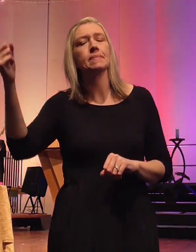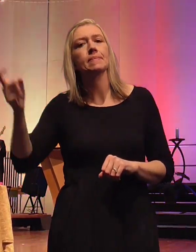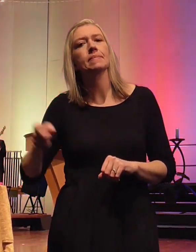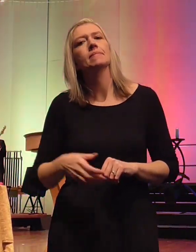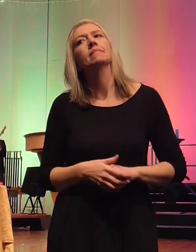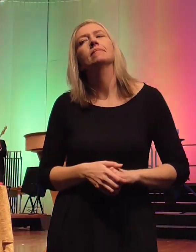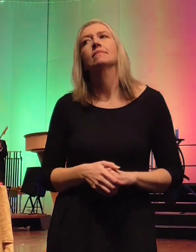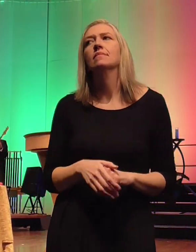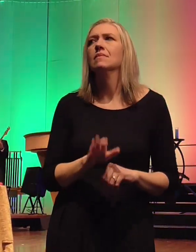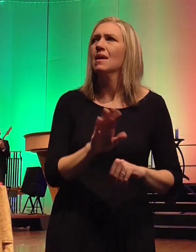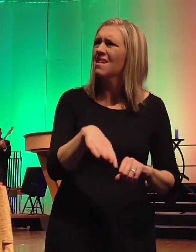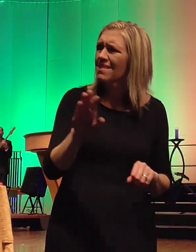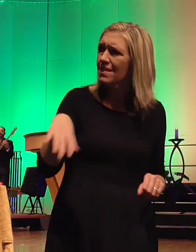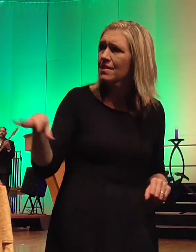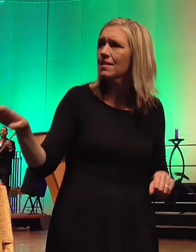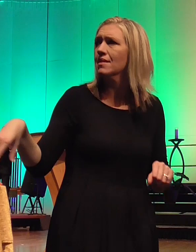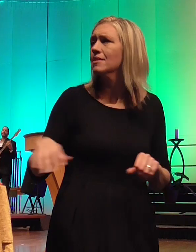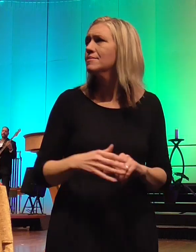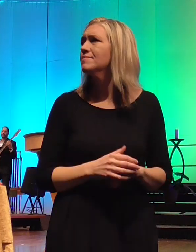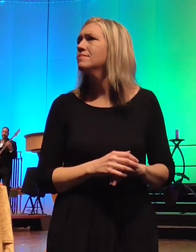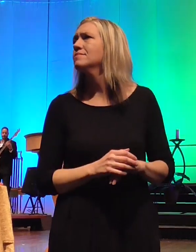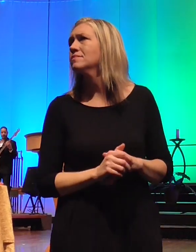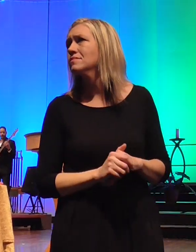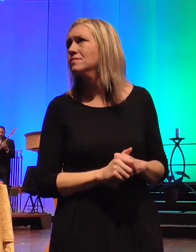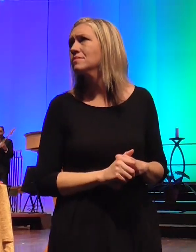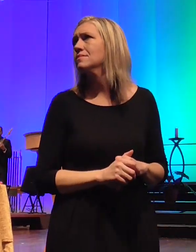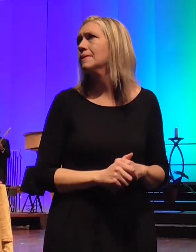Hey now, hey now.